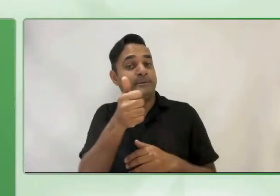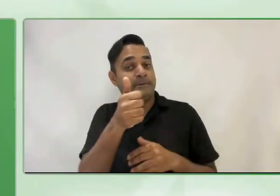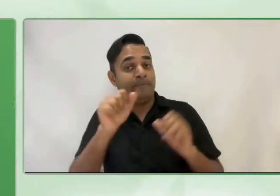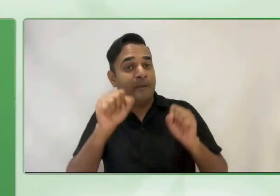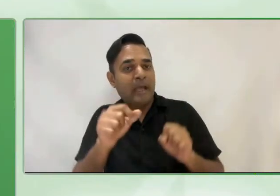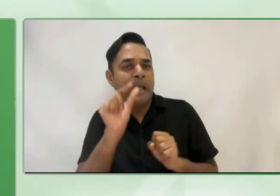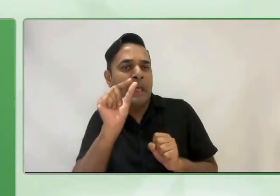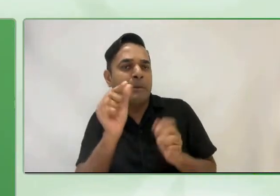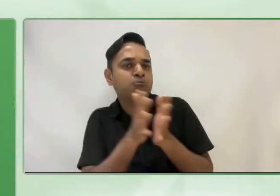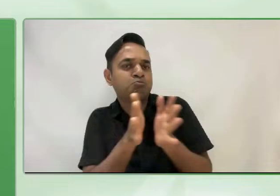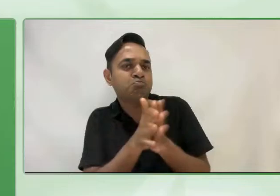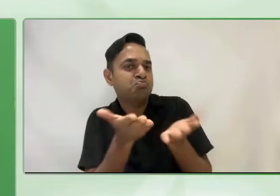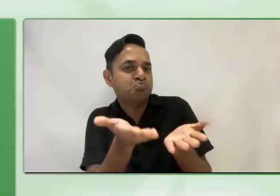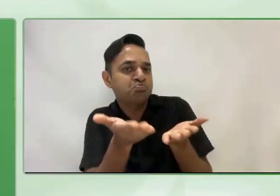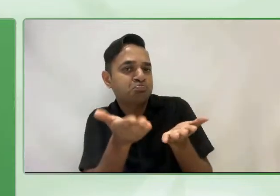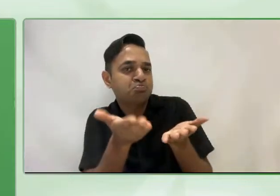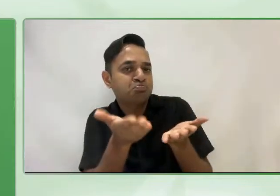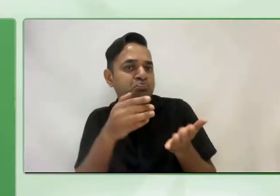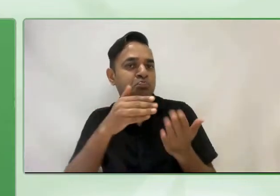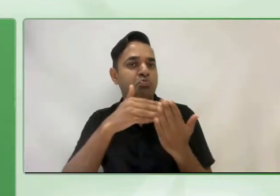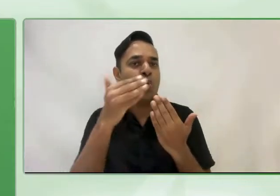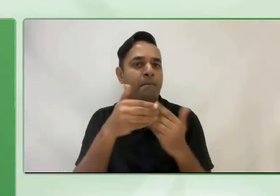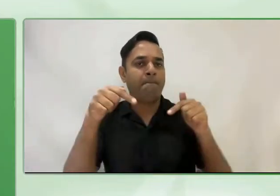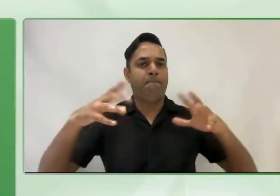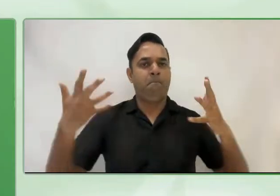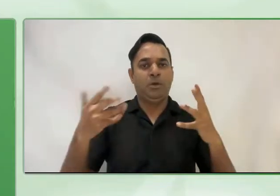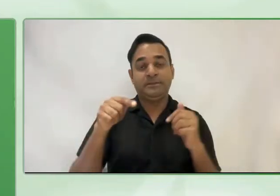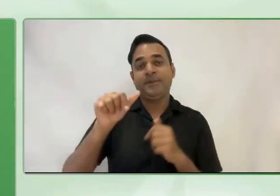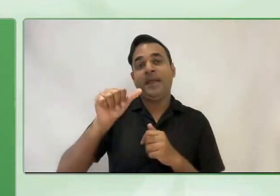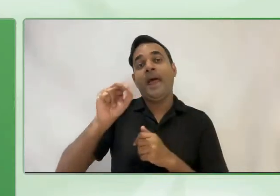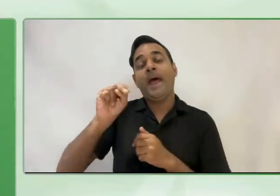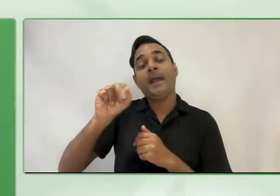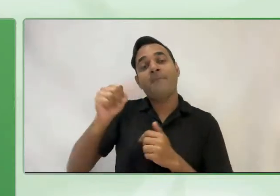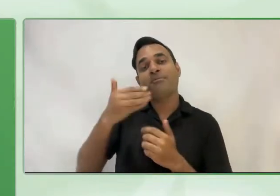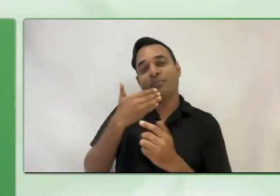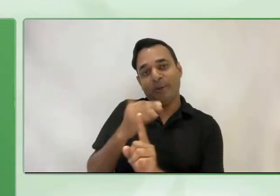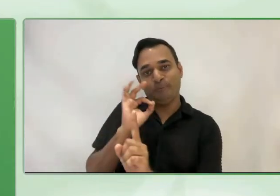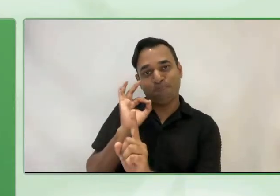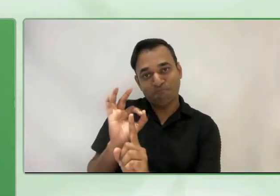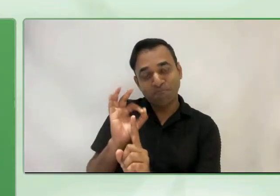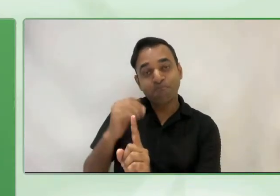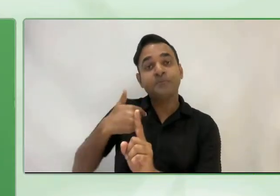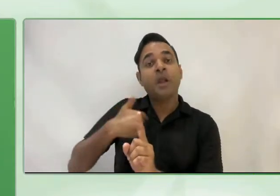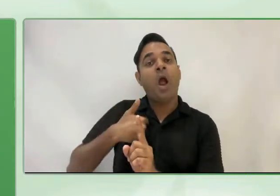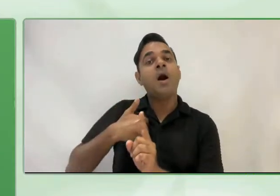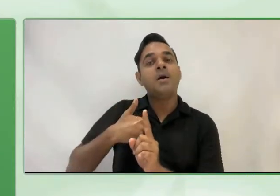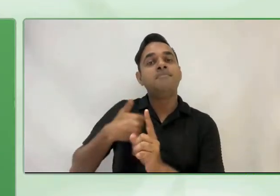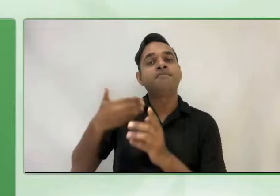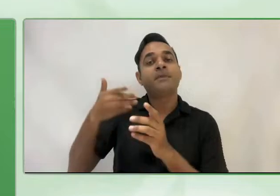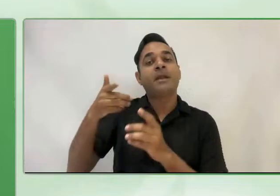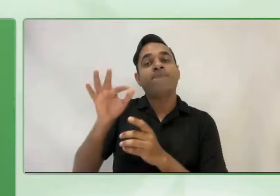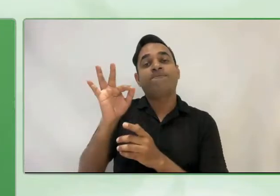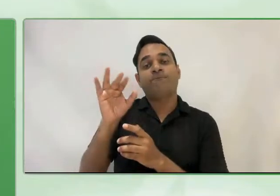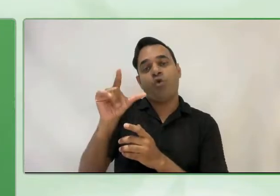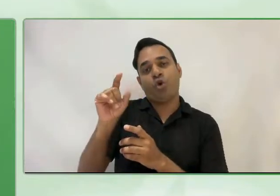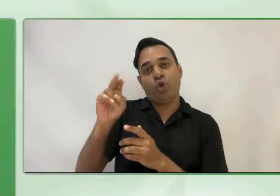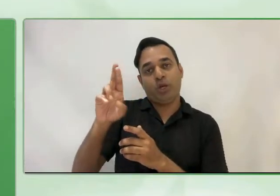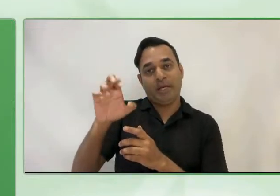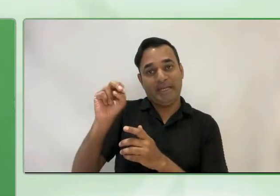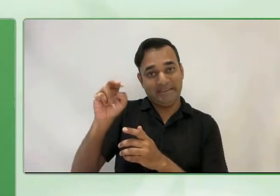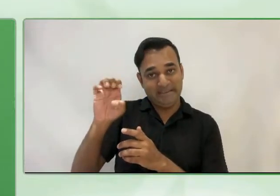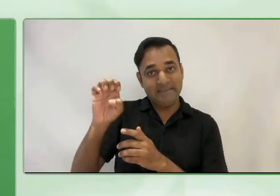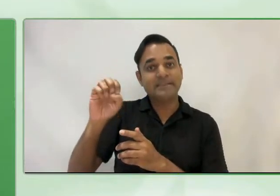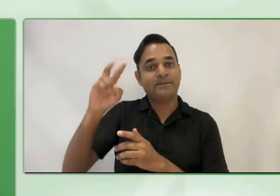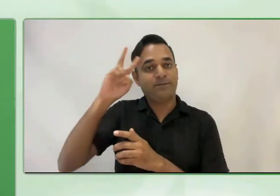Service Department, which means that we are supporting local and international startups to get your first steps into the